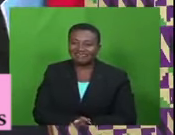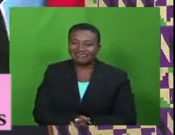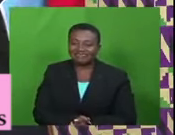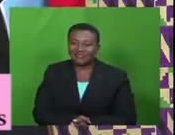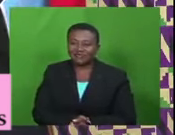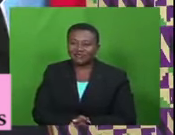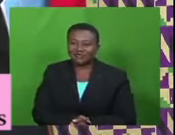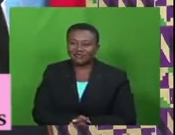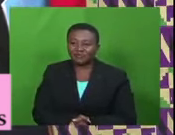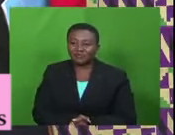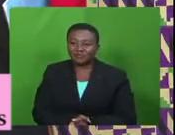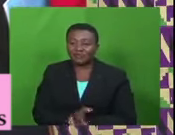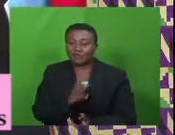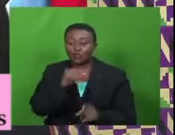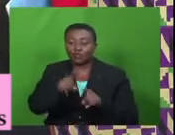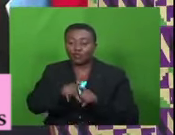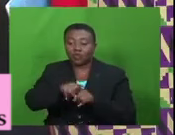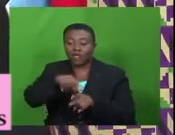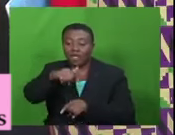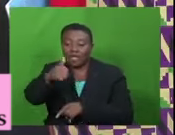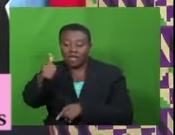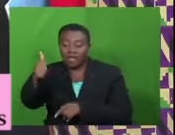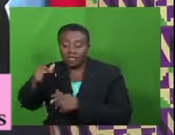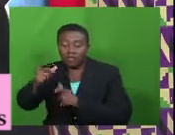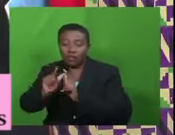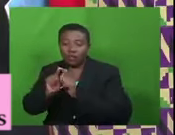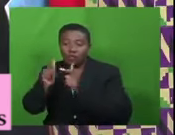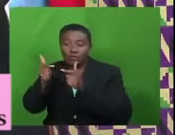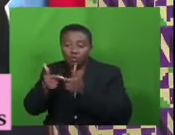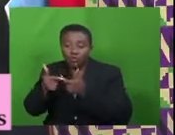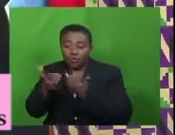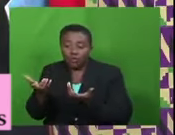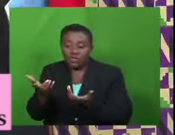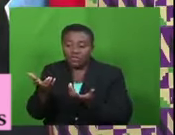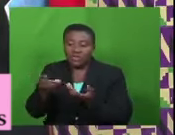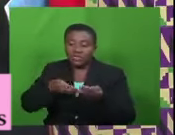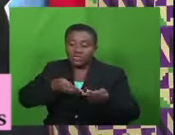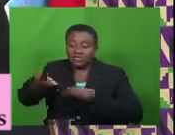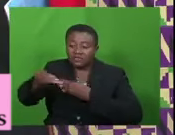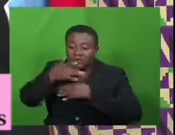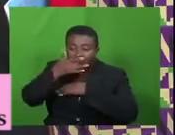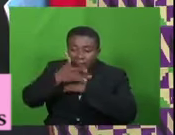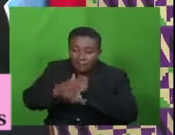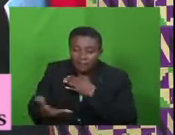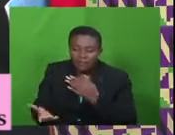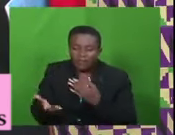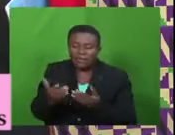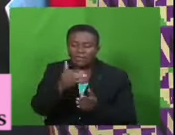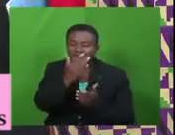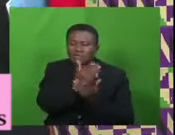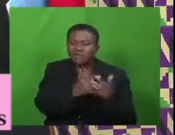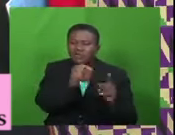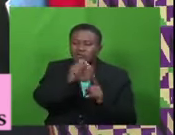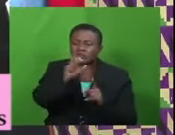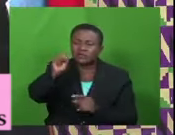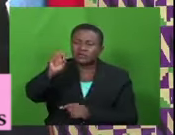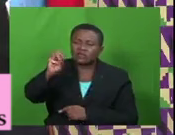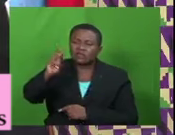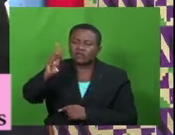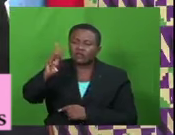with zipline distribution centers in Ominako, Upenya, Vobsi,